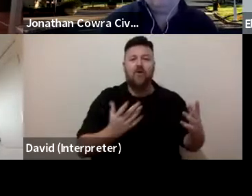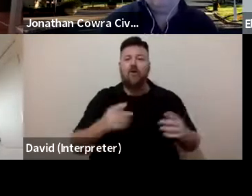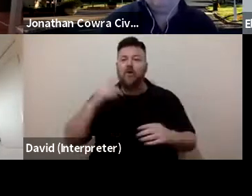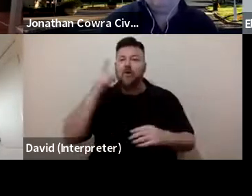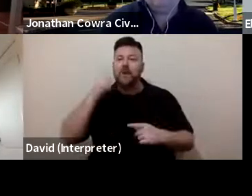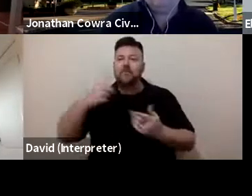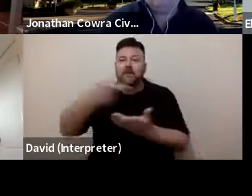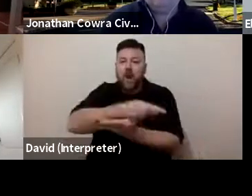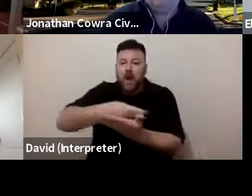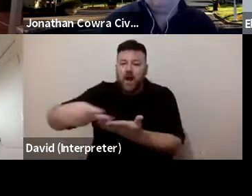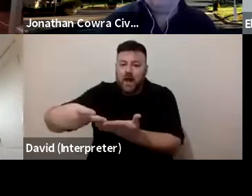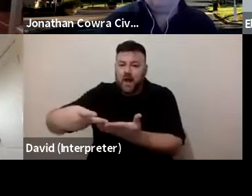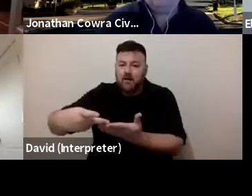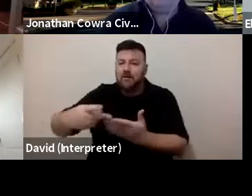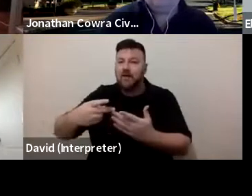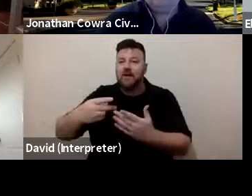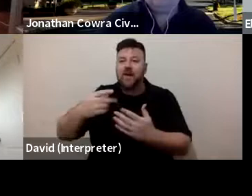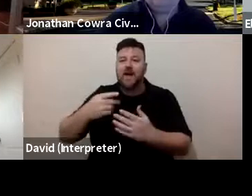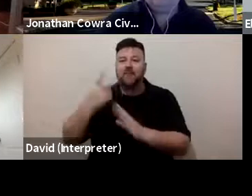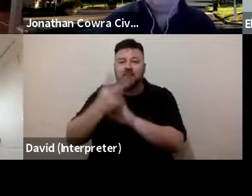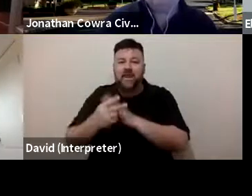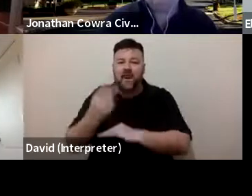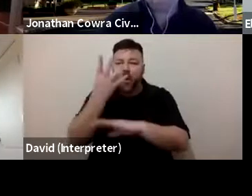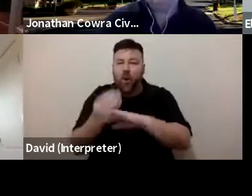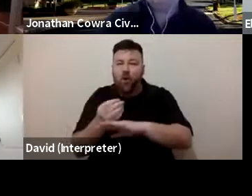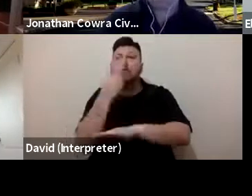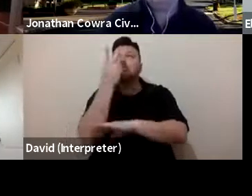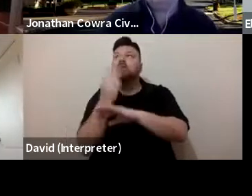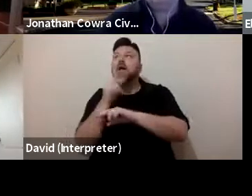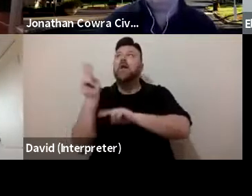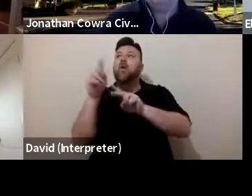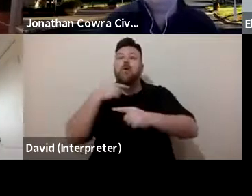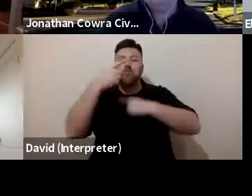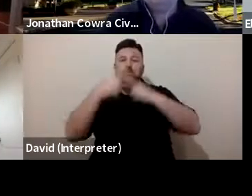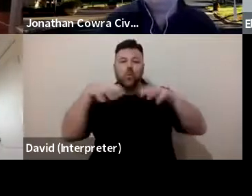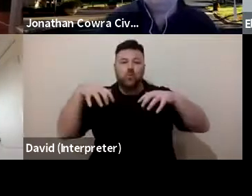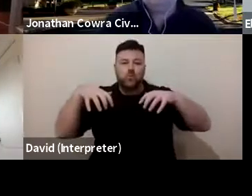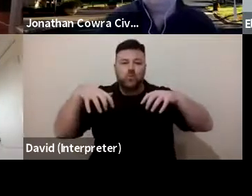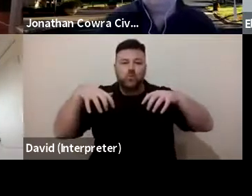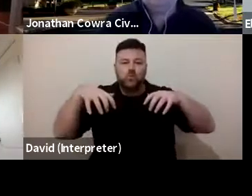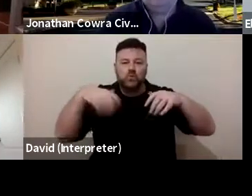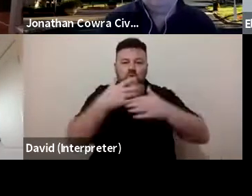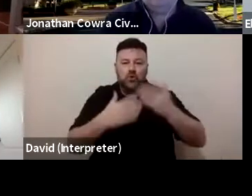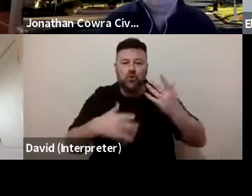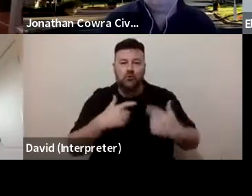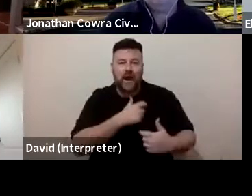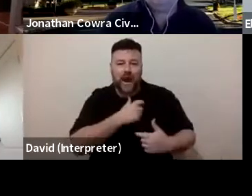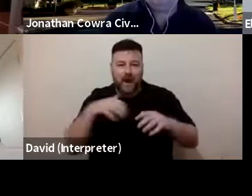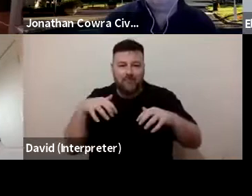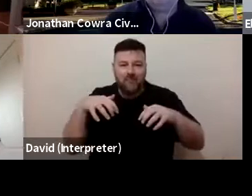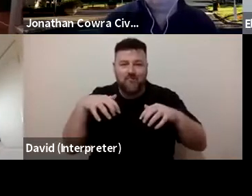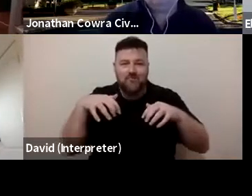turn the video off, and someone would tell a ghost story, and everyone had to make the sound effects. And so things that were only possible